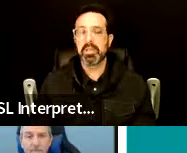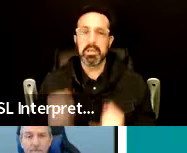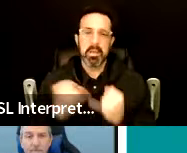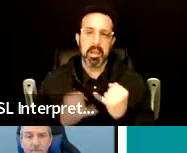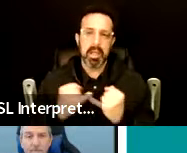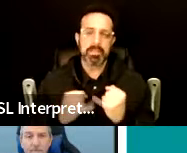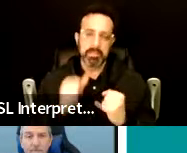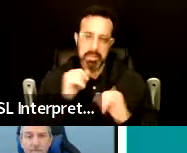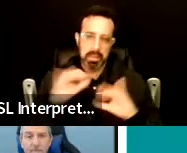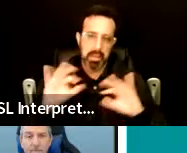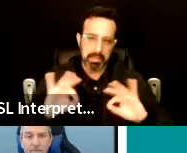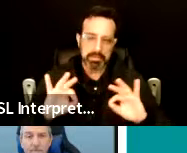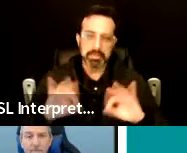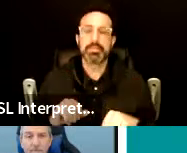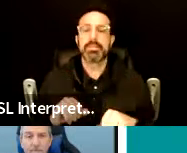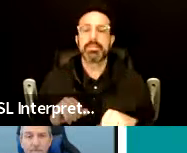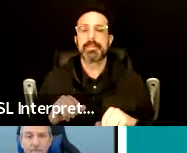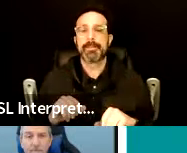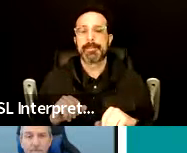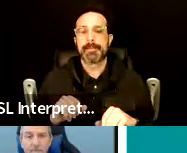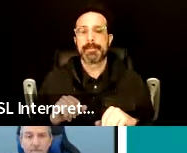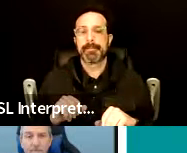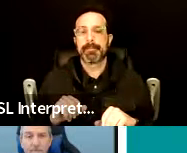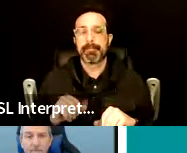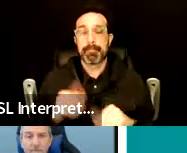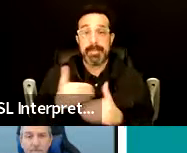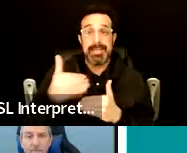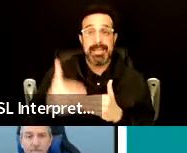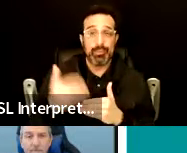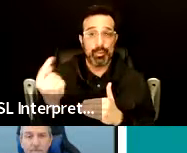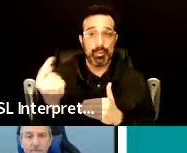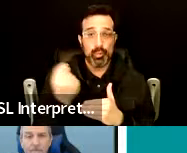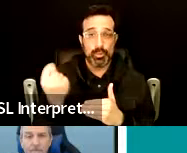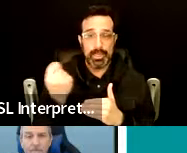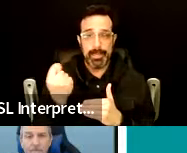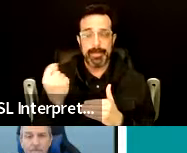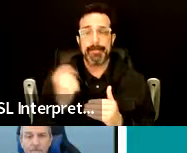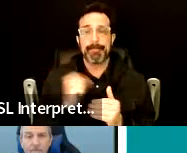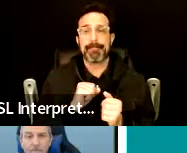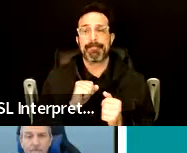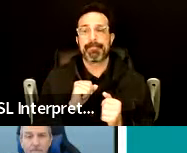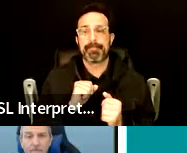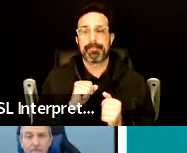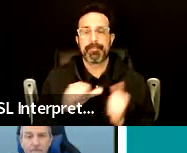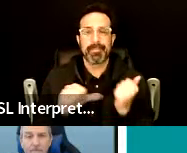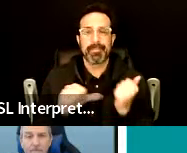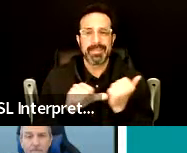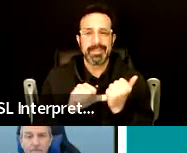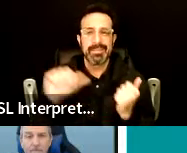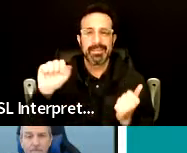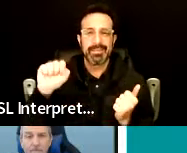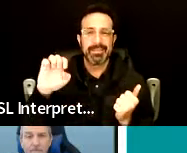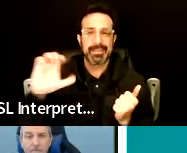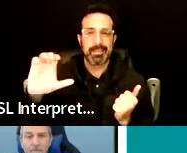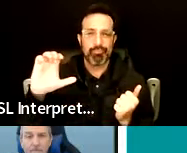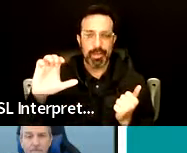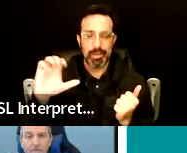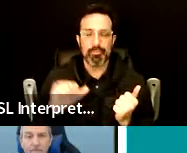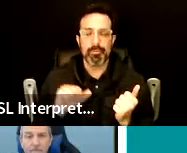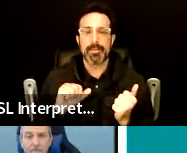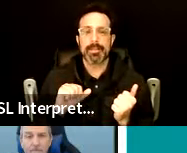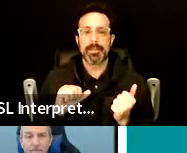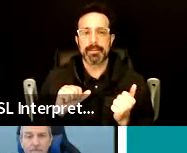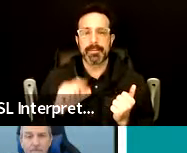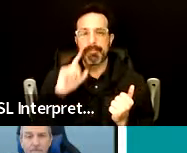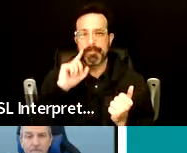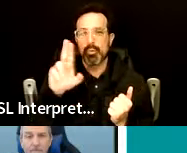least, next Tuesday, the Assistant Secretary for the